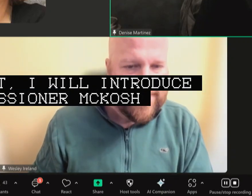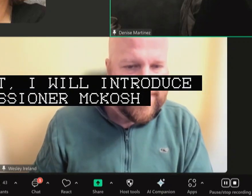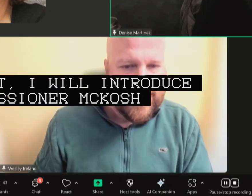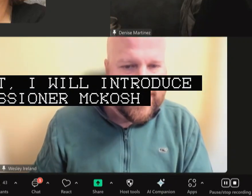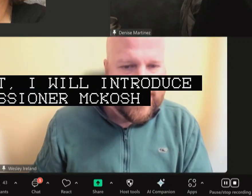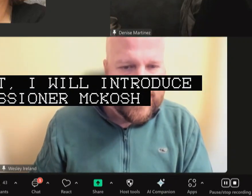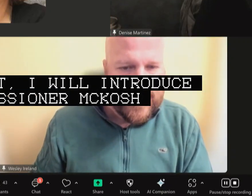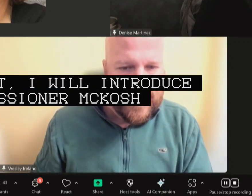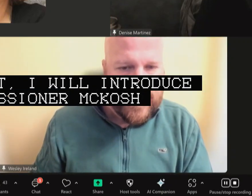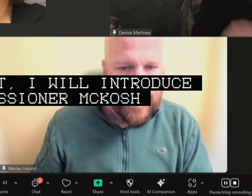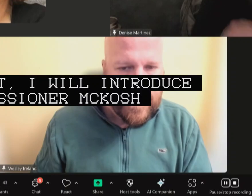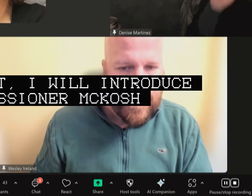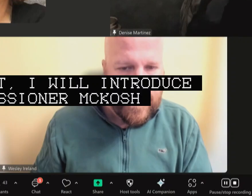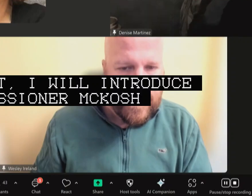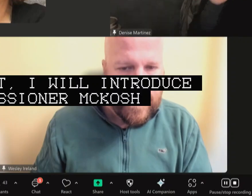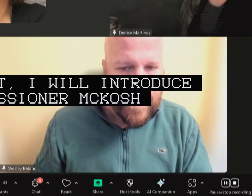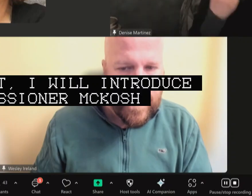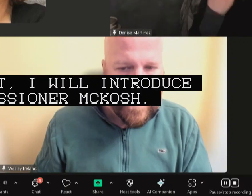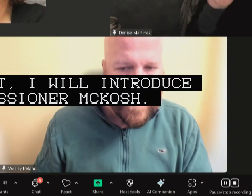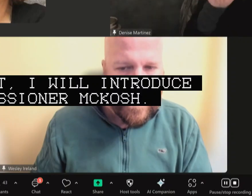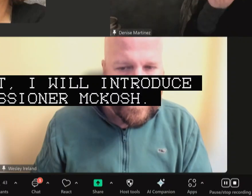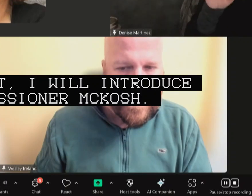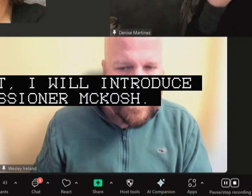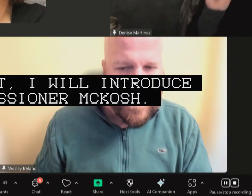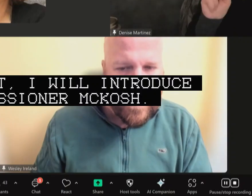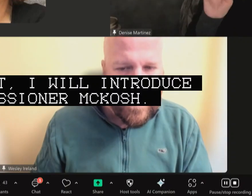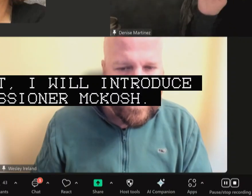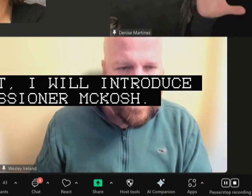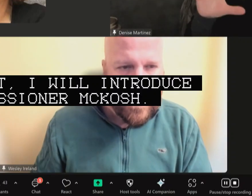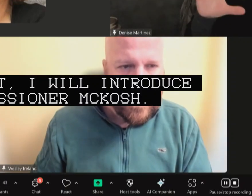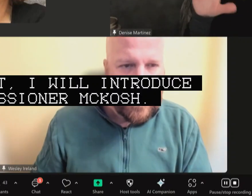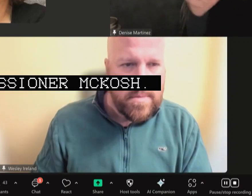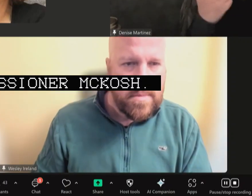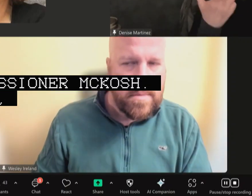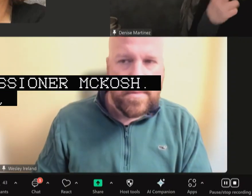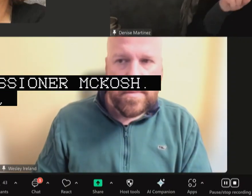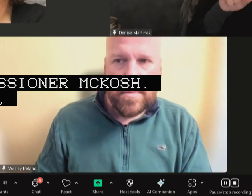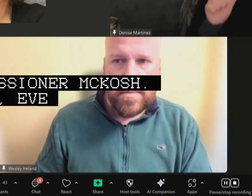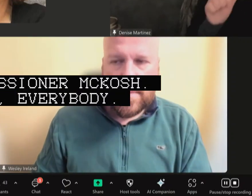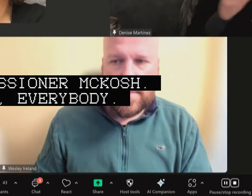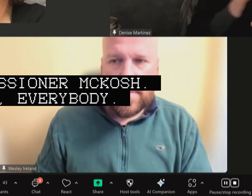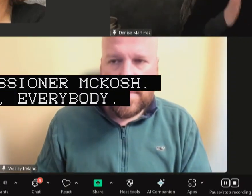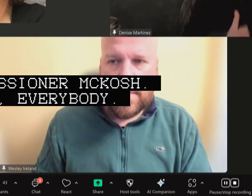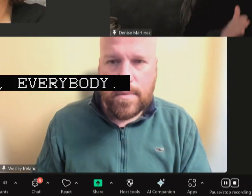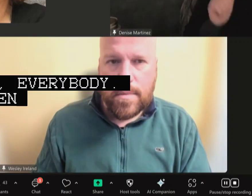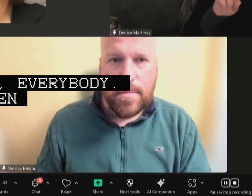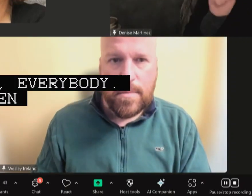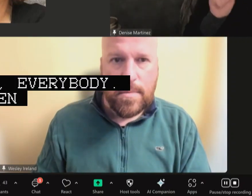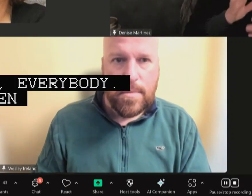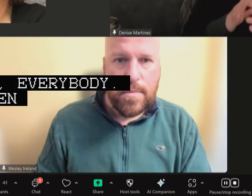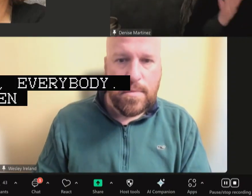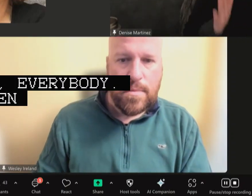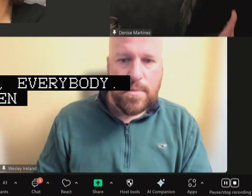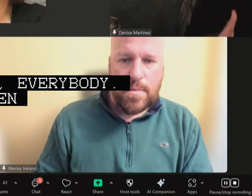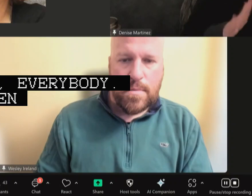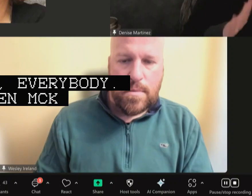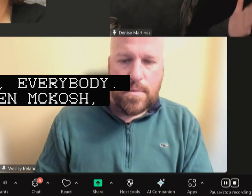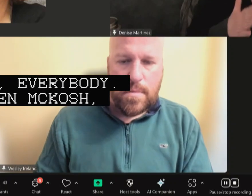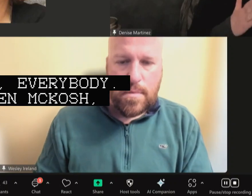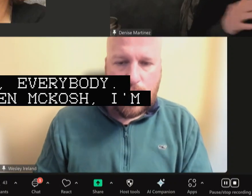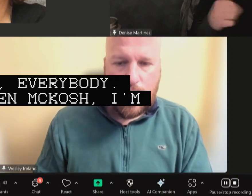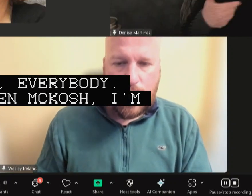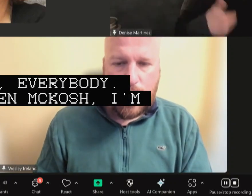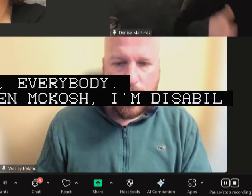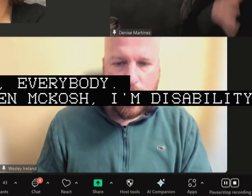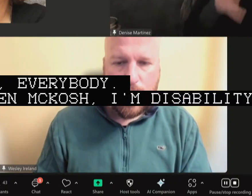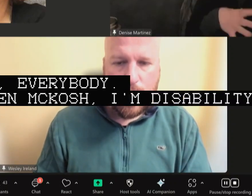Hi everybody, I'm Krista McCosh. I'm the Disability Commissioner and ADA Title II Coordinator for the city. I am a woman with